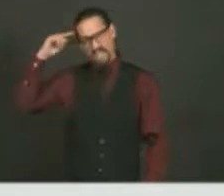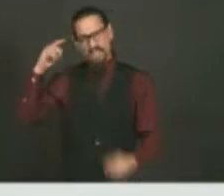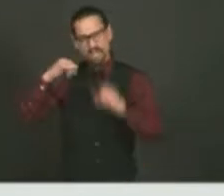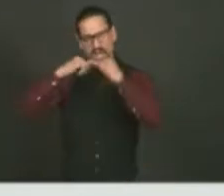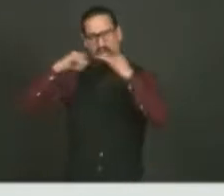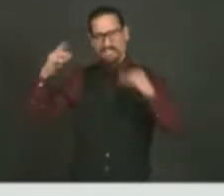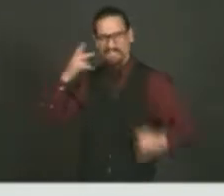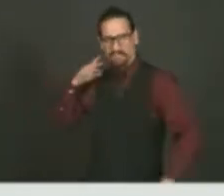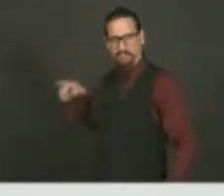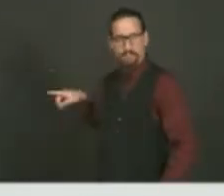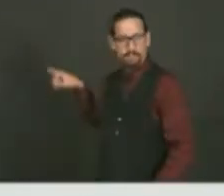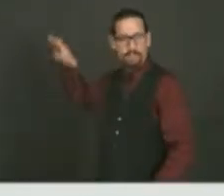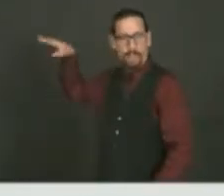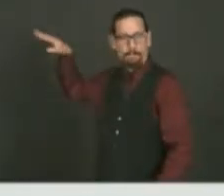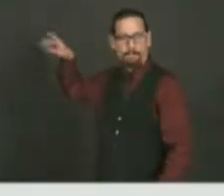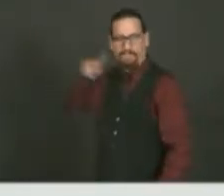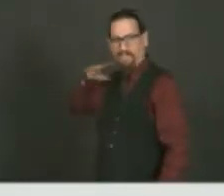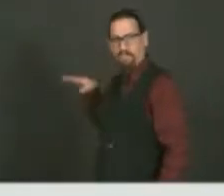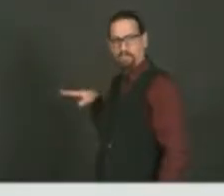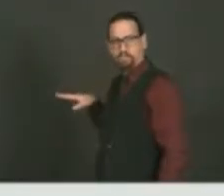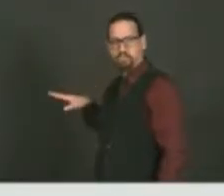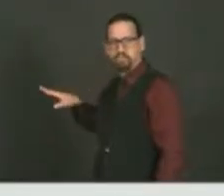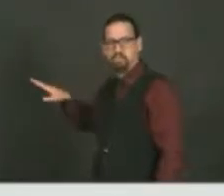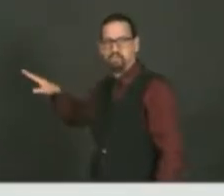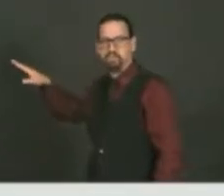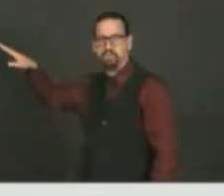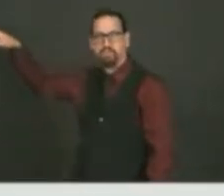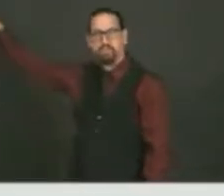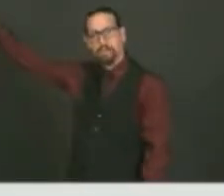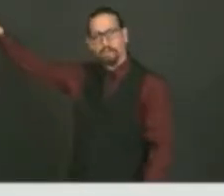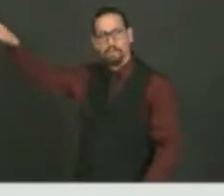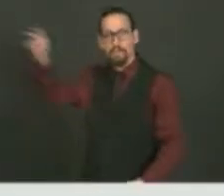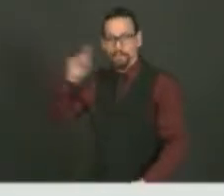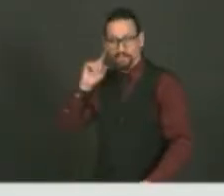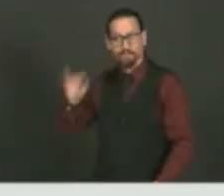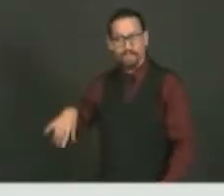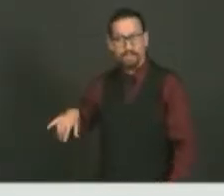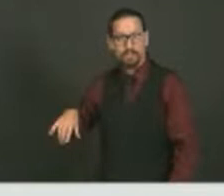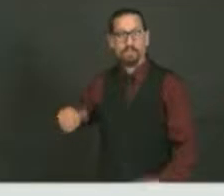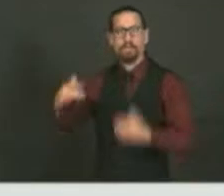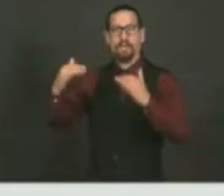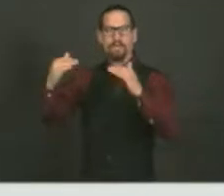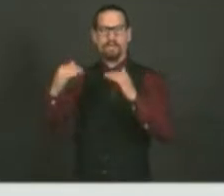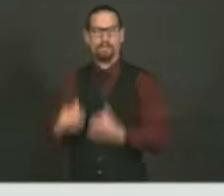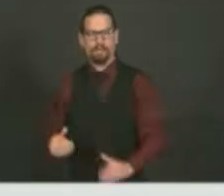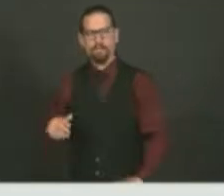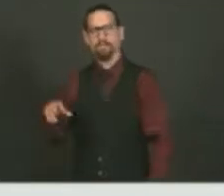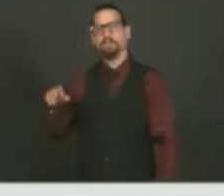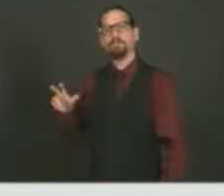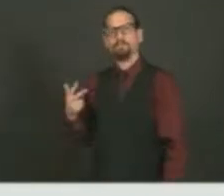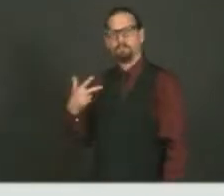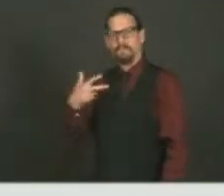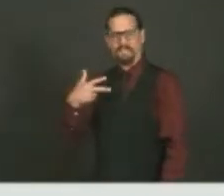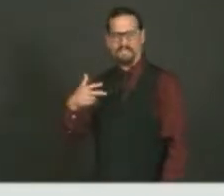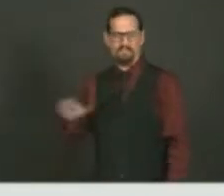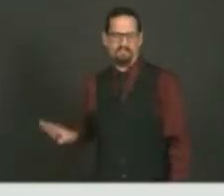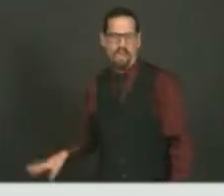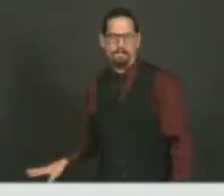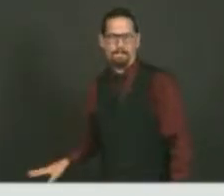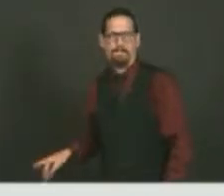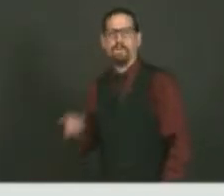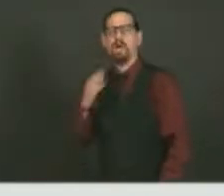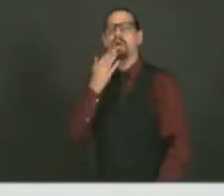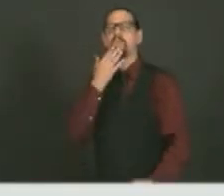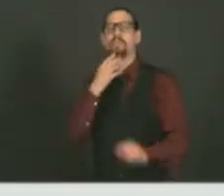Really interesting to look at the bottom 3 lines that are flat. There's a red line, a green line, kind